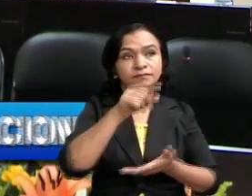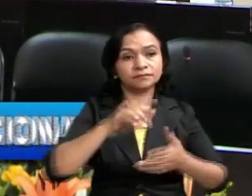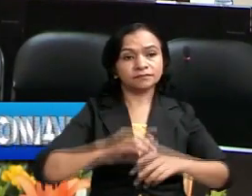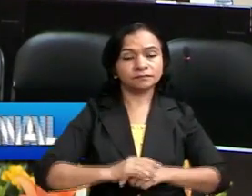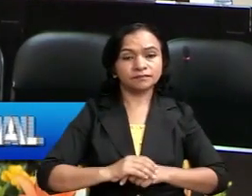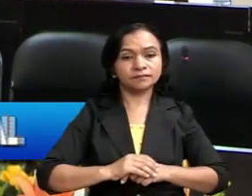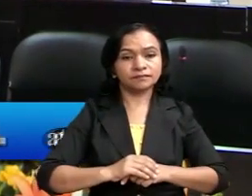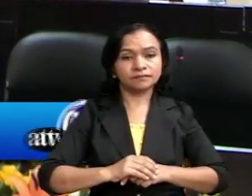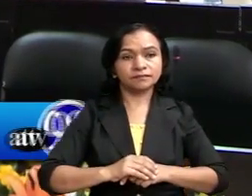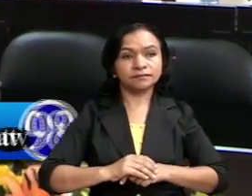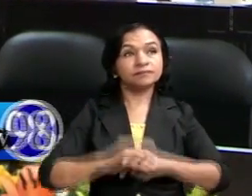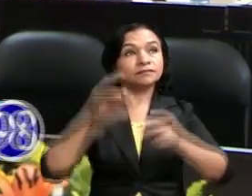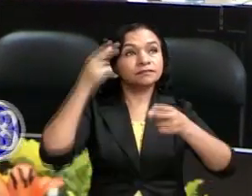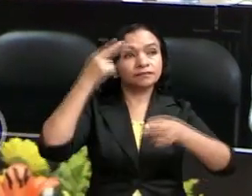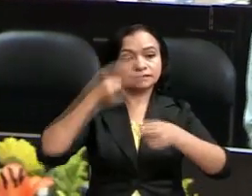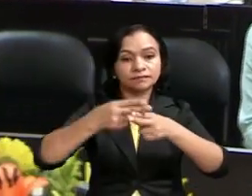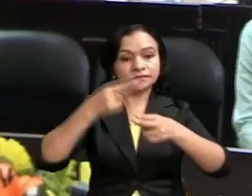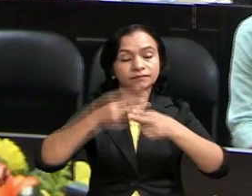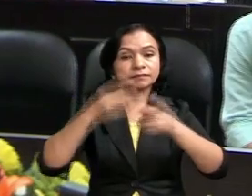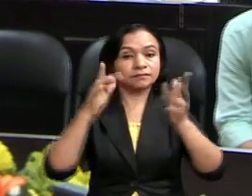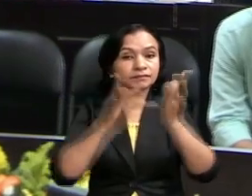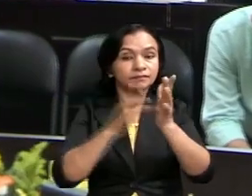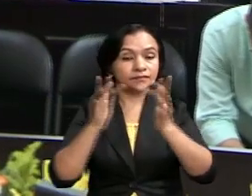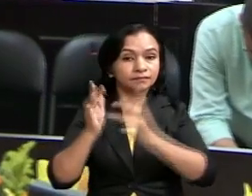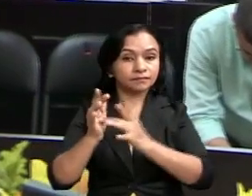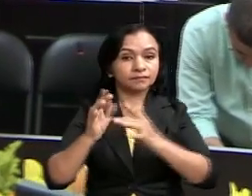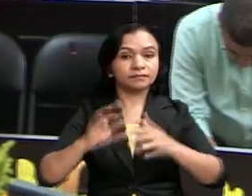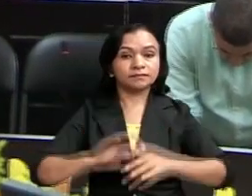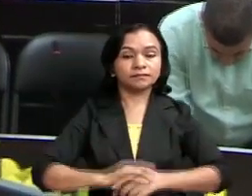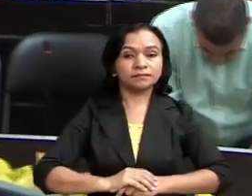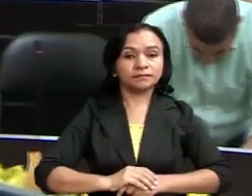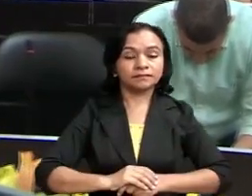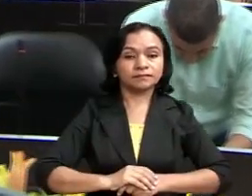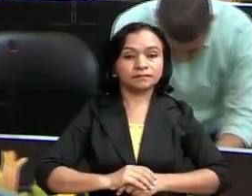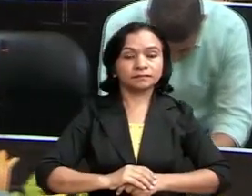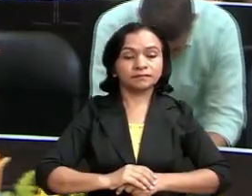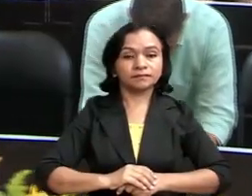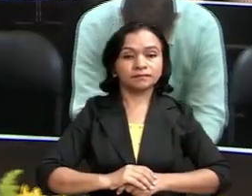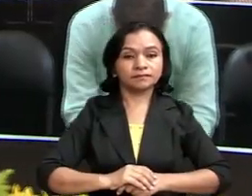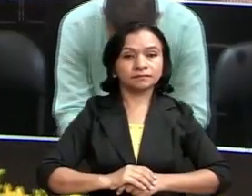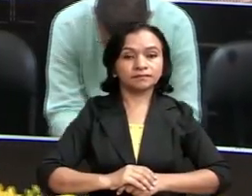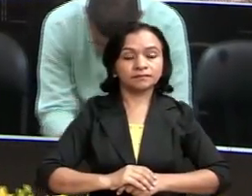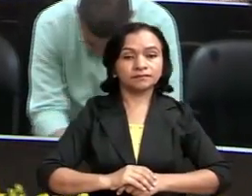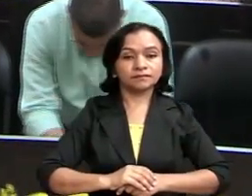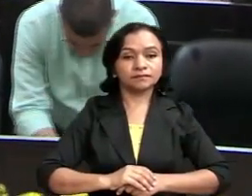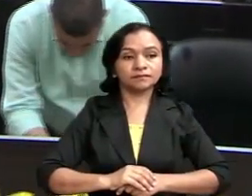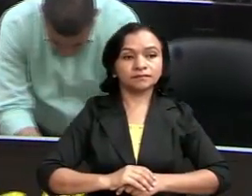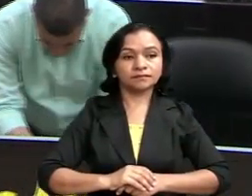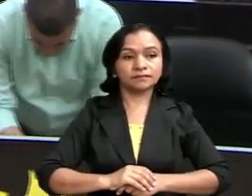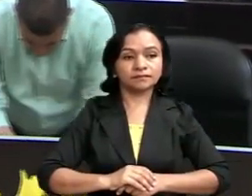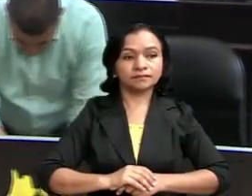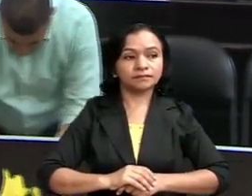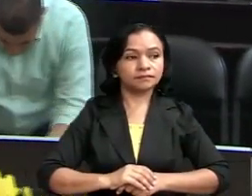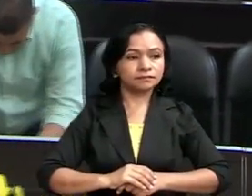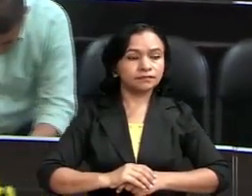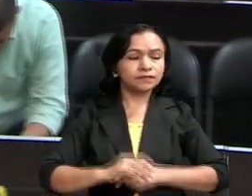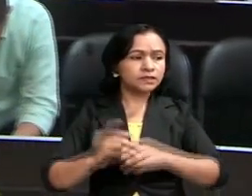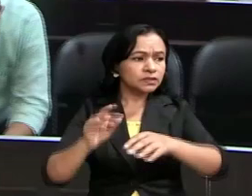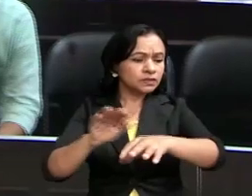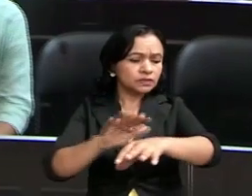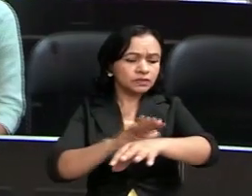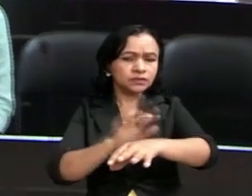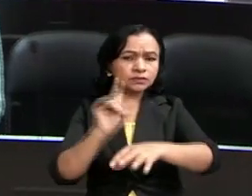of Jesus. En el nombre de Jesús. I'm sorry for my sin. Lo siento por mis